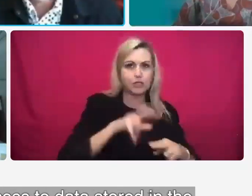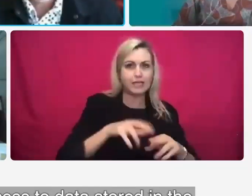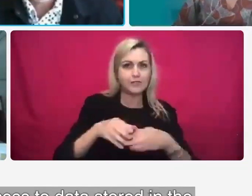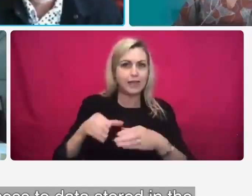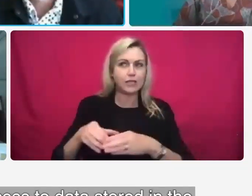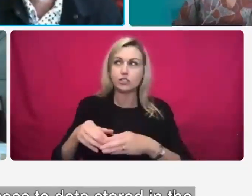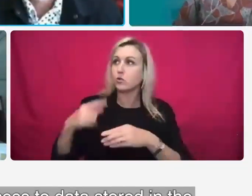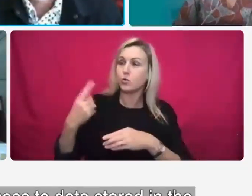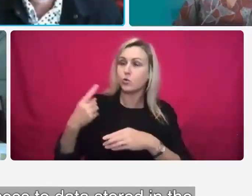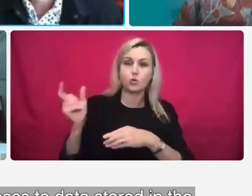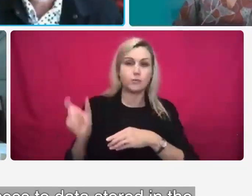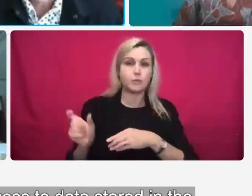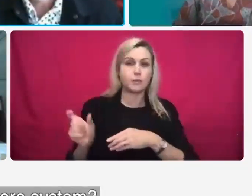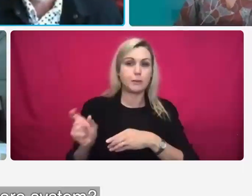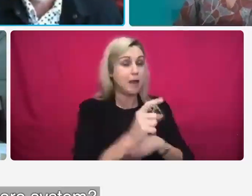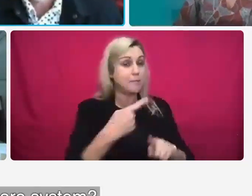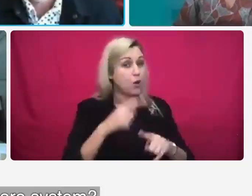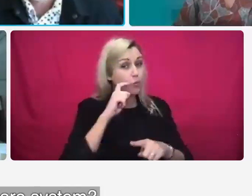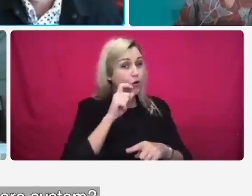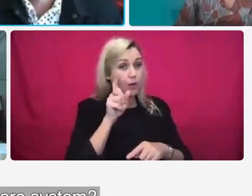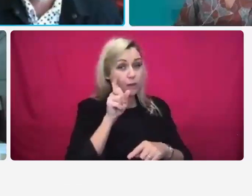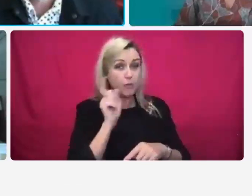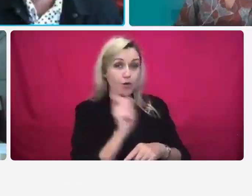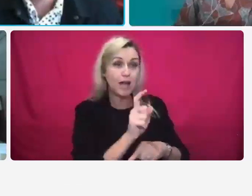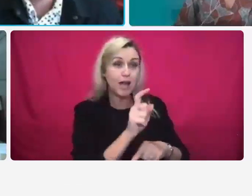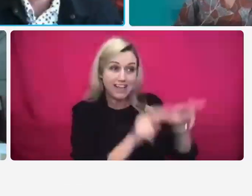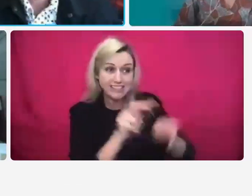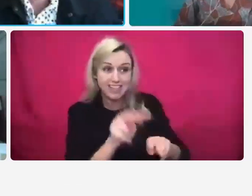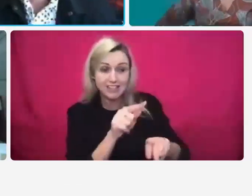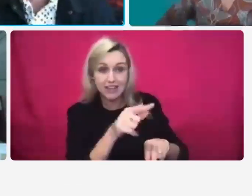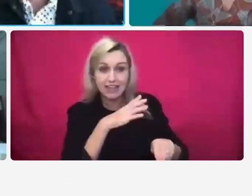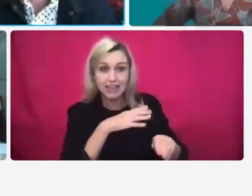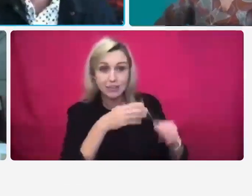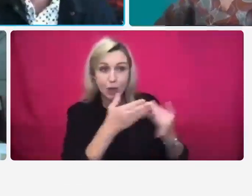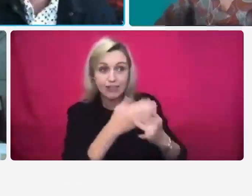assessors require access to data stored in the facility's care system?